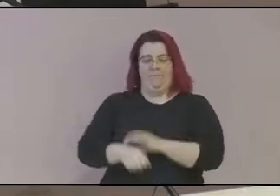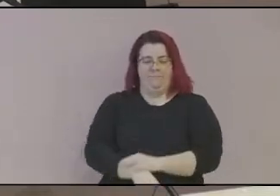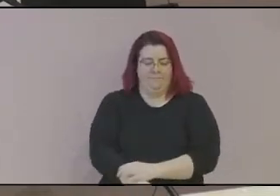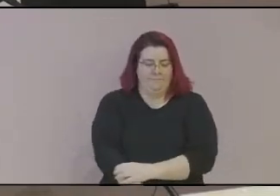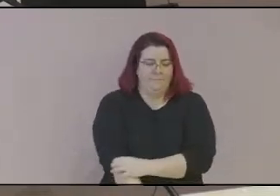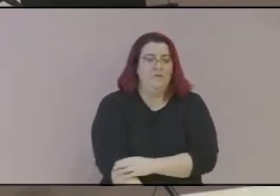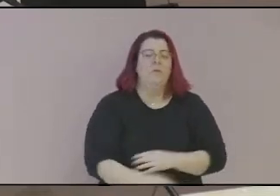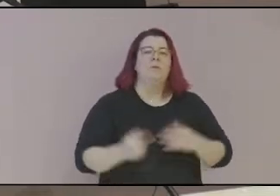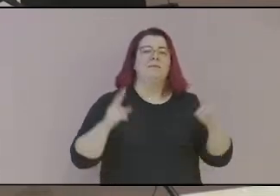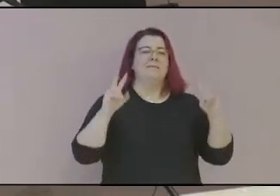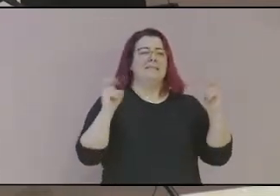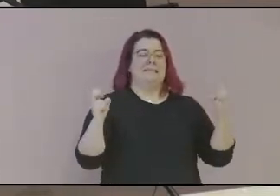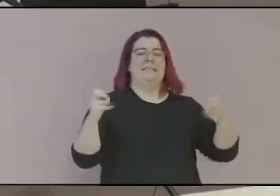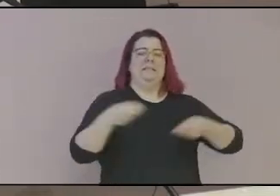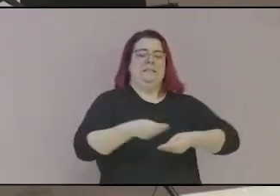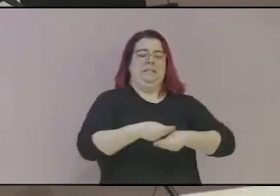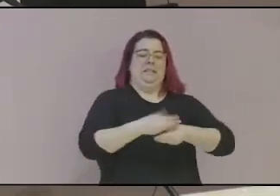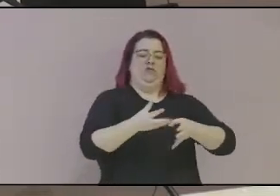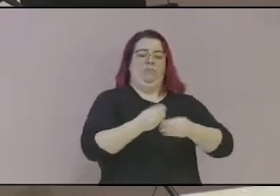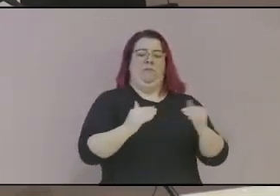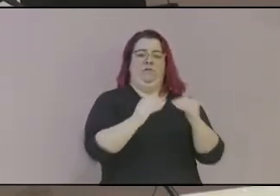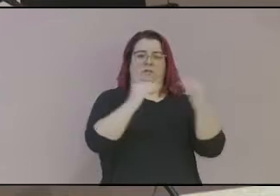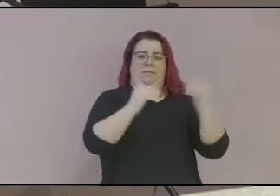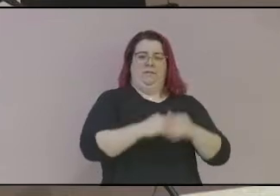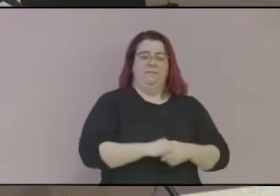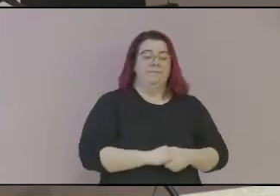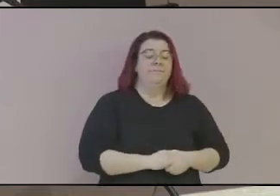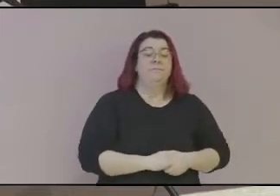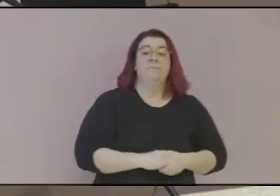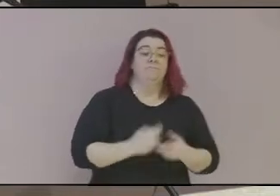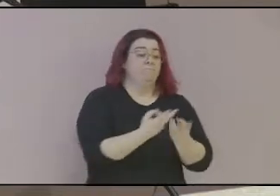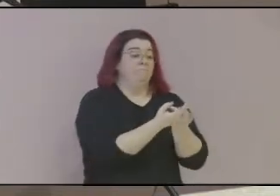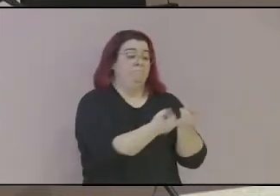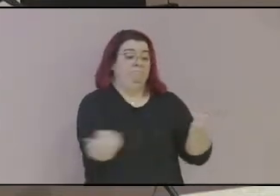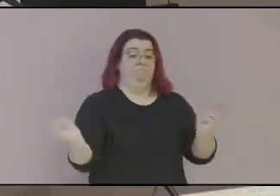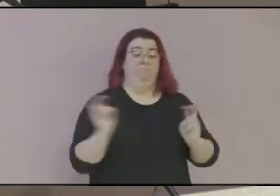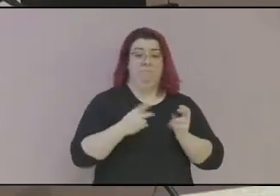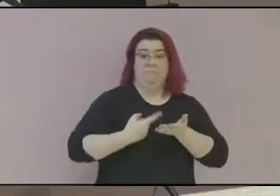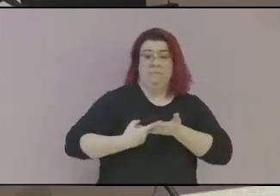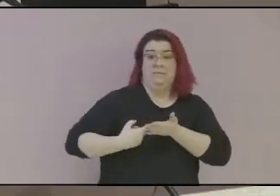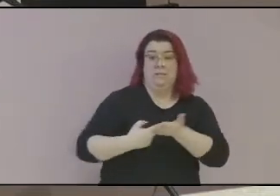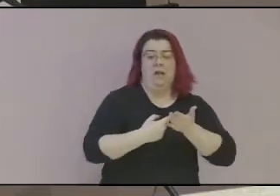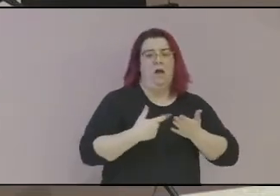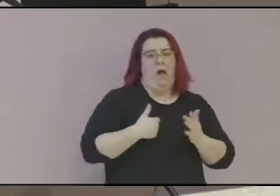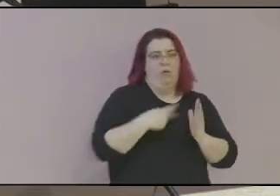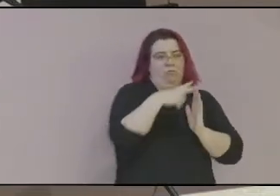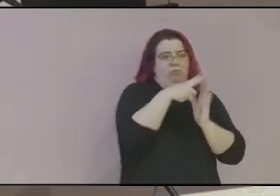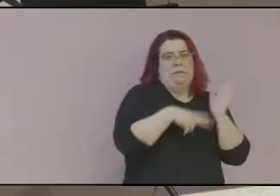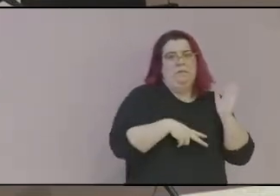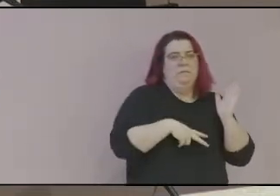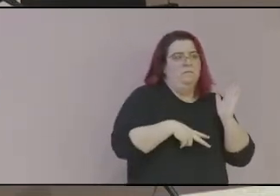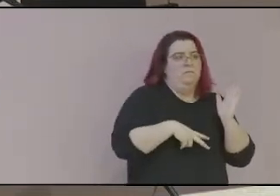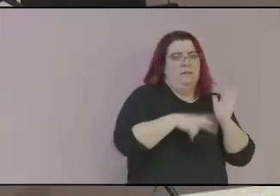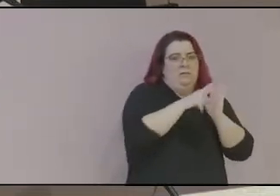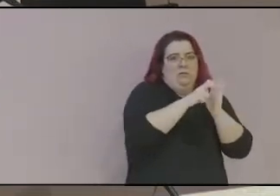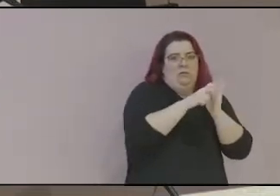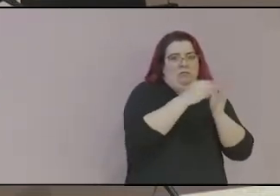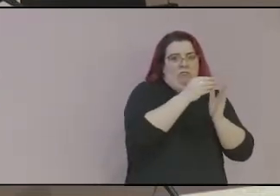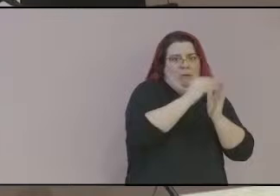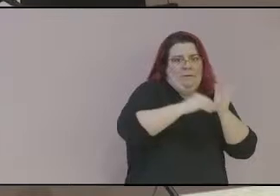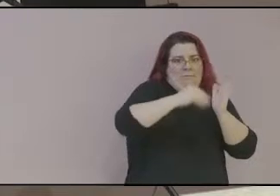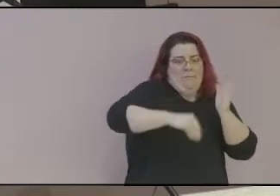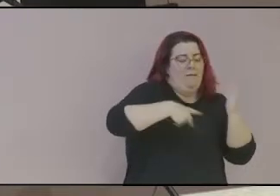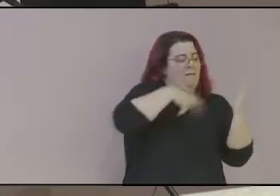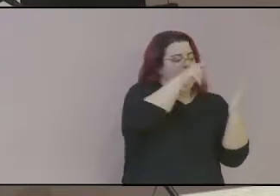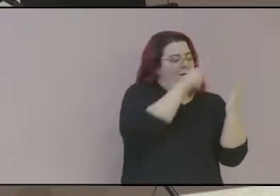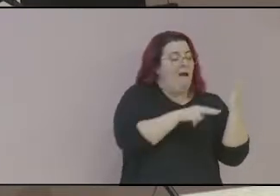most lives. Much of their deliberation from the transcripts I read addressed disability, but none of